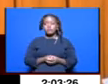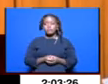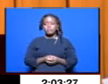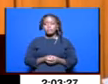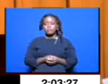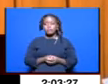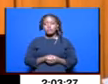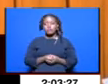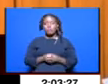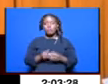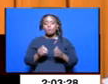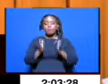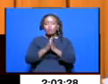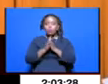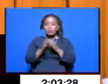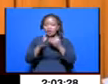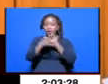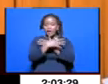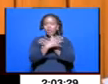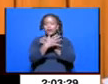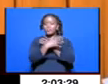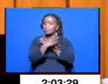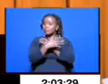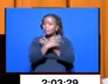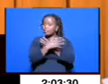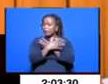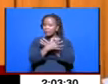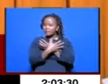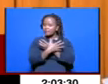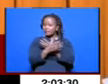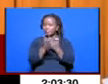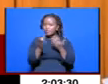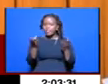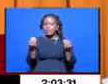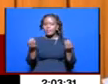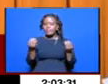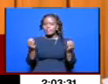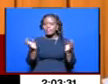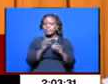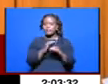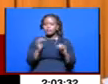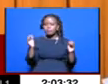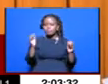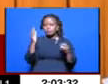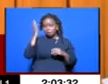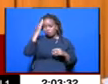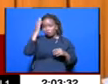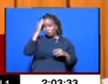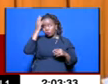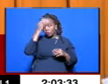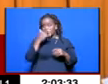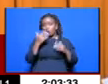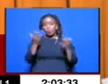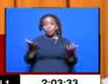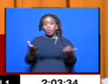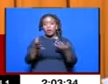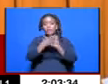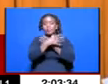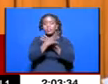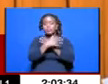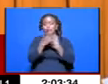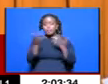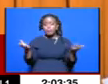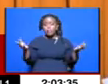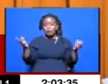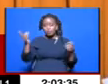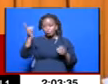regarding the Germans, it's not easy to see why a German jurist would propagate implied